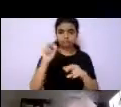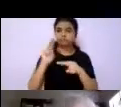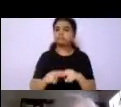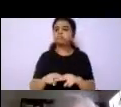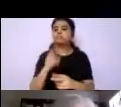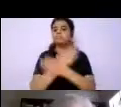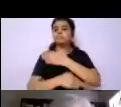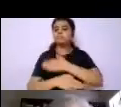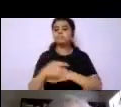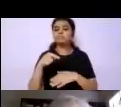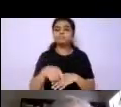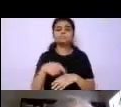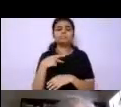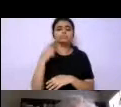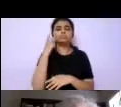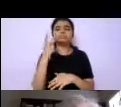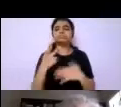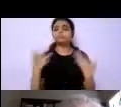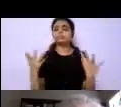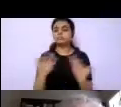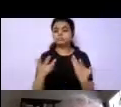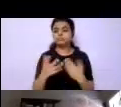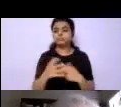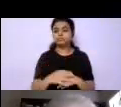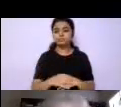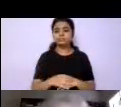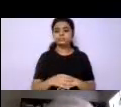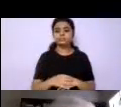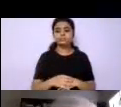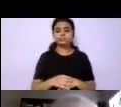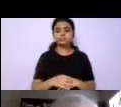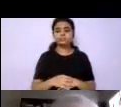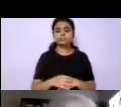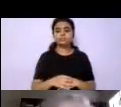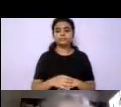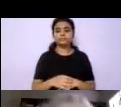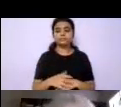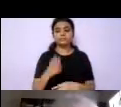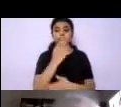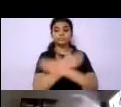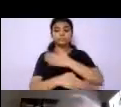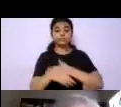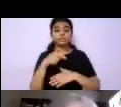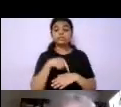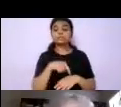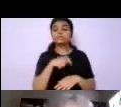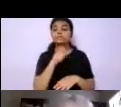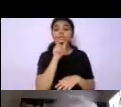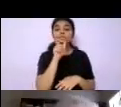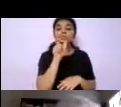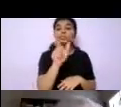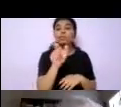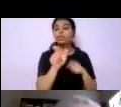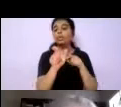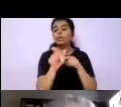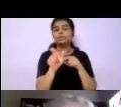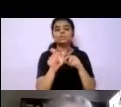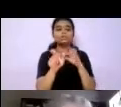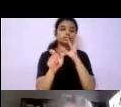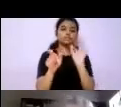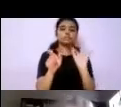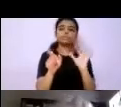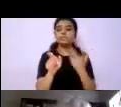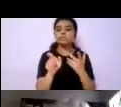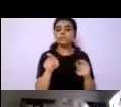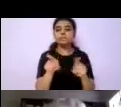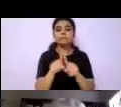are committed to the claim that what is properly called disability is primarily a function of the social